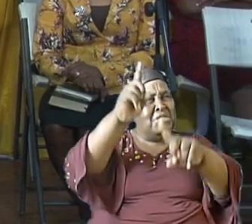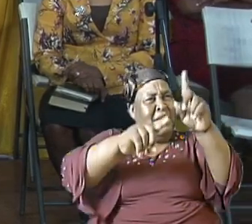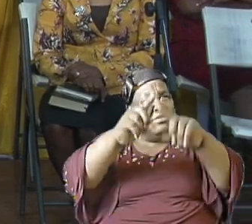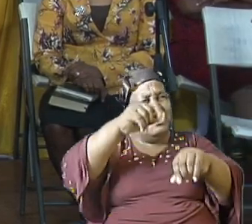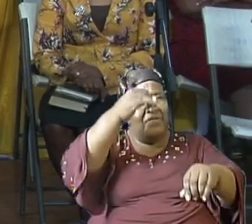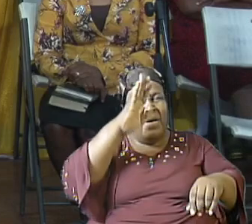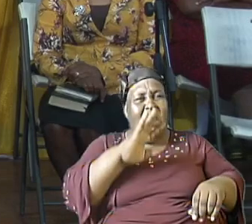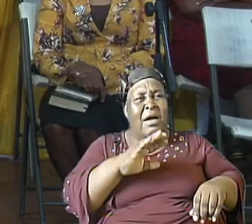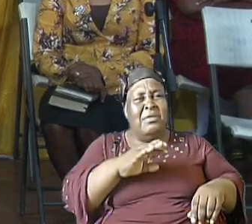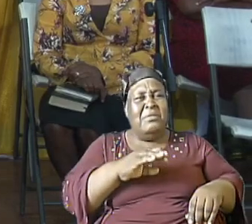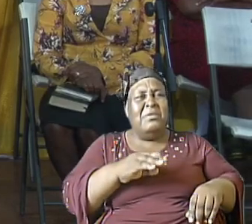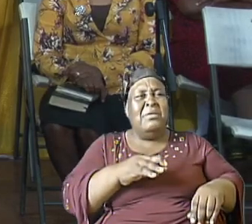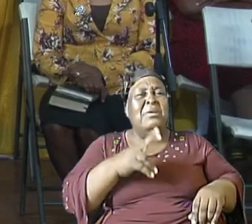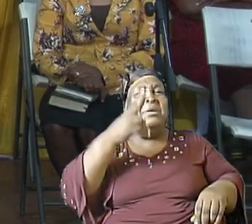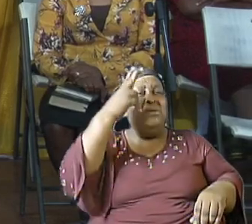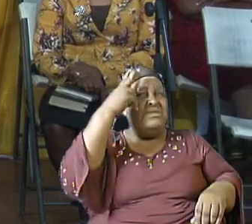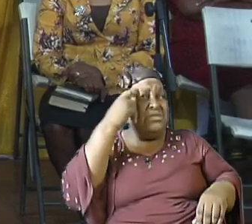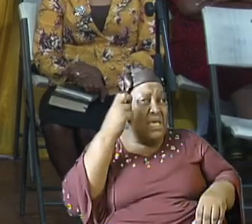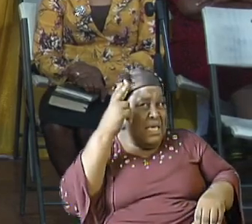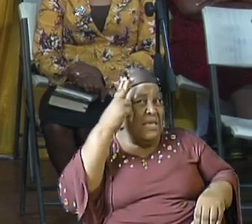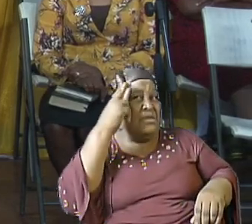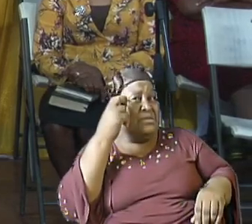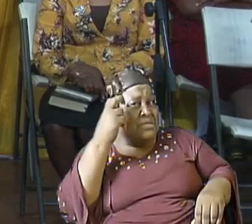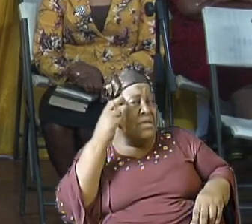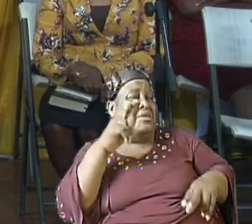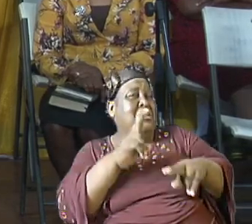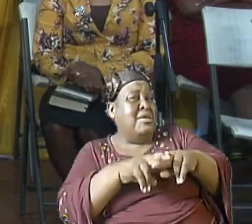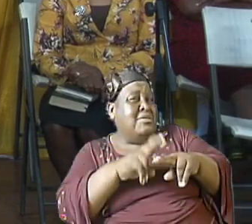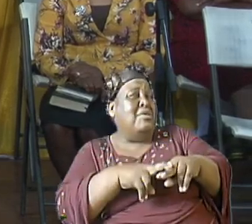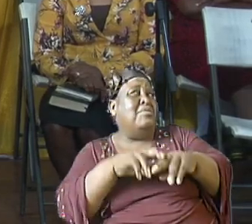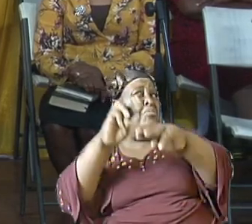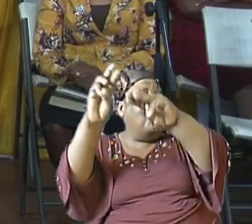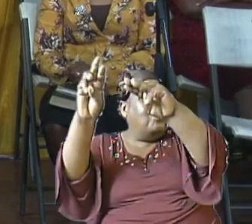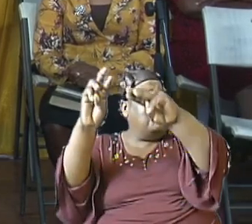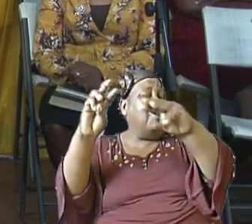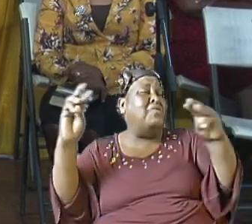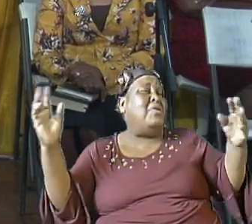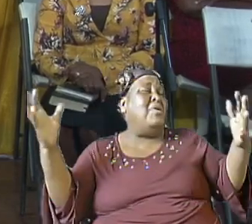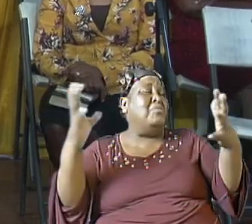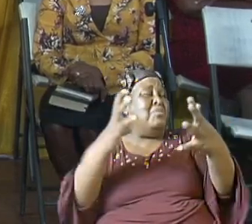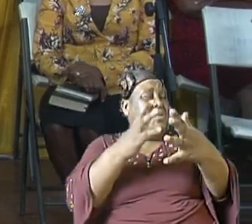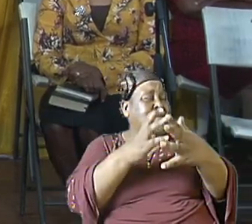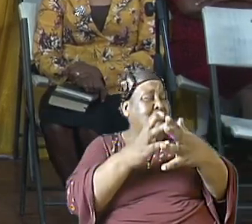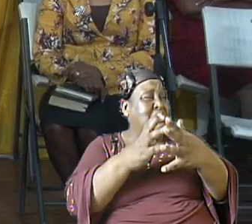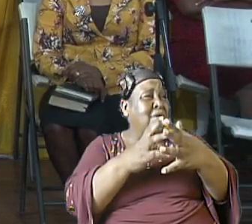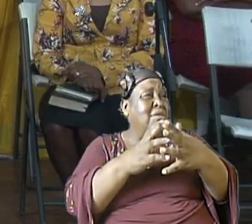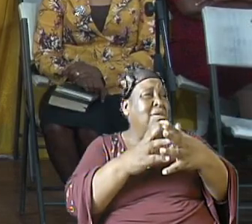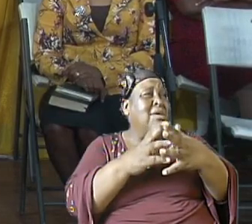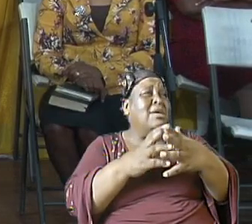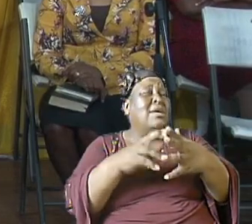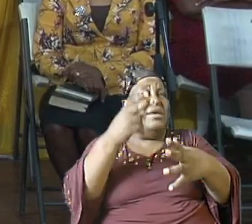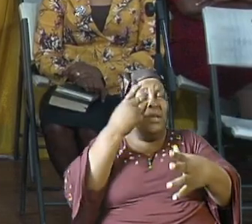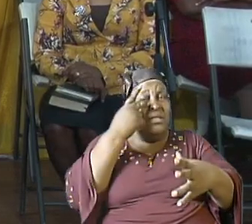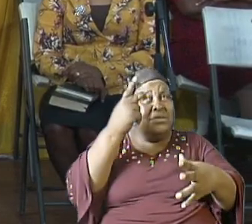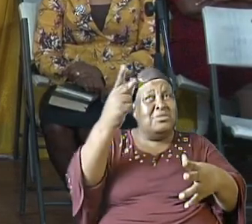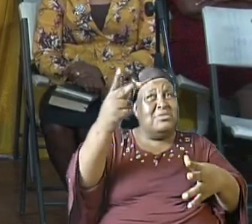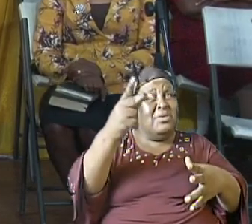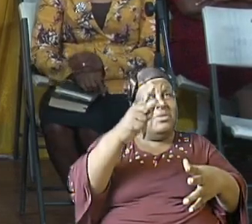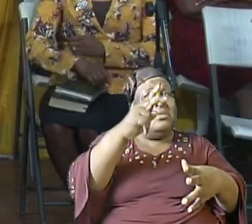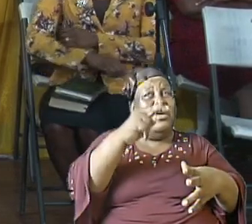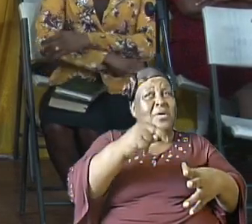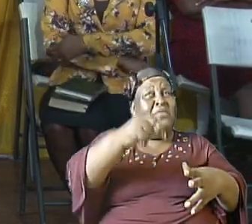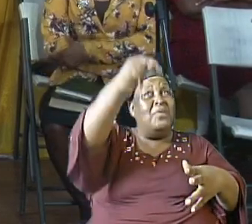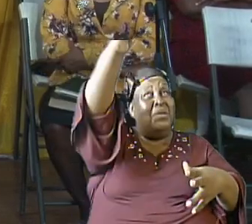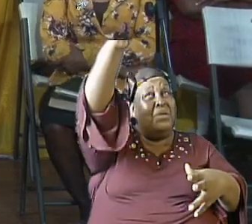God. I will sit also upon the mount of the congregation in the sides of